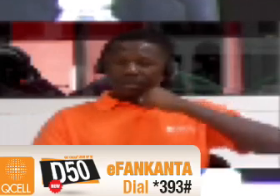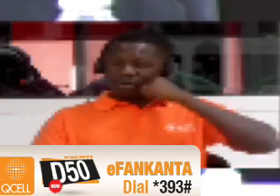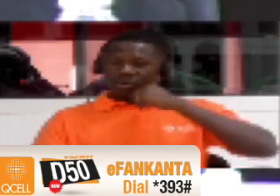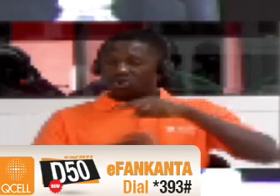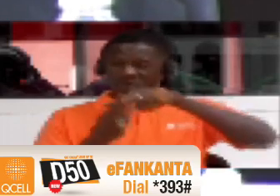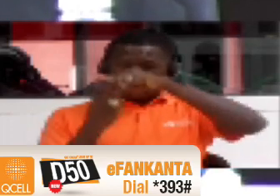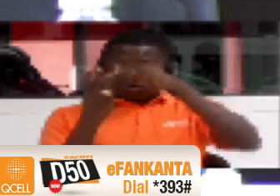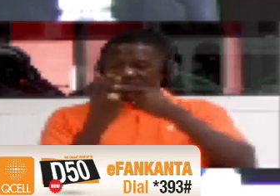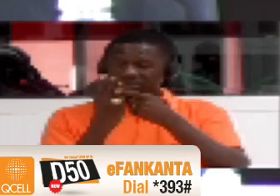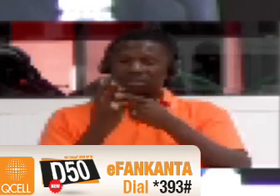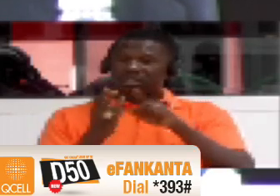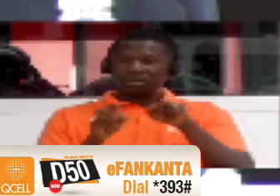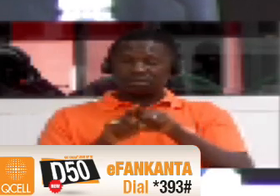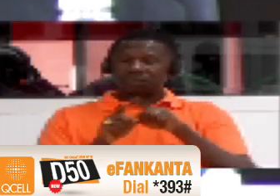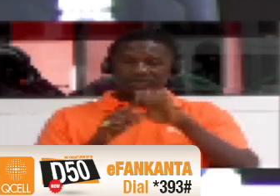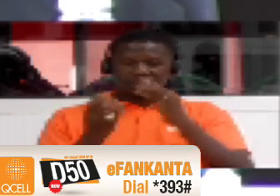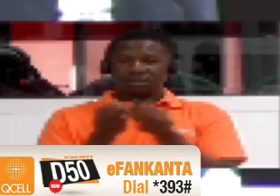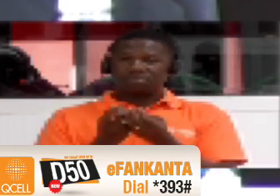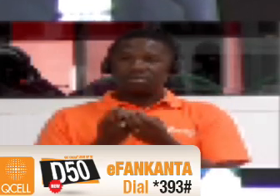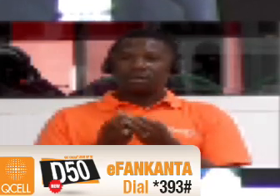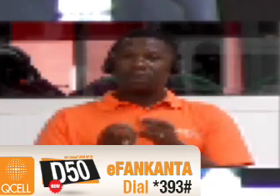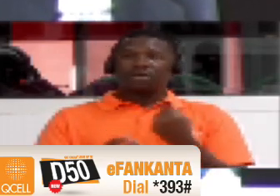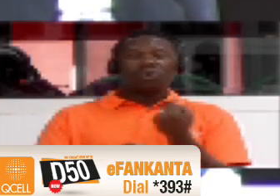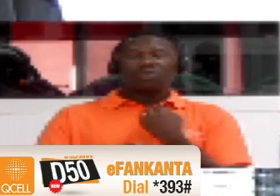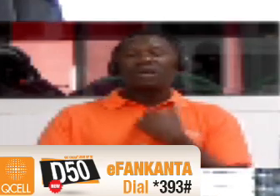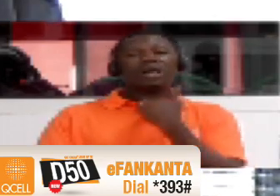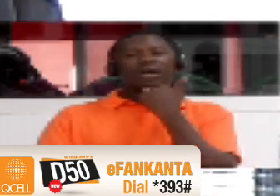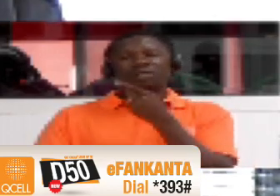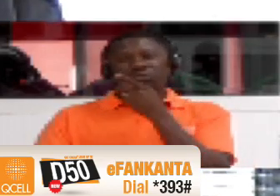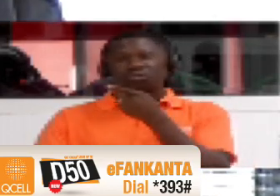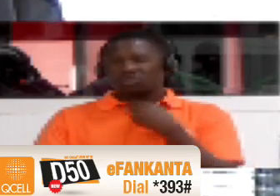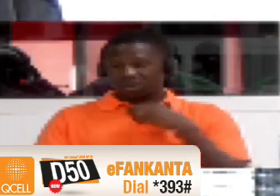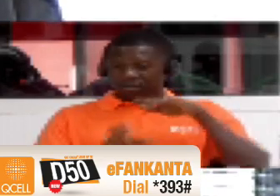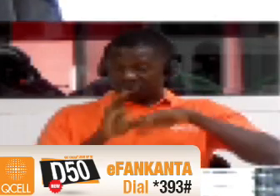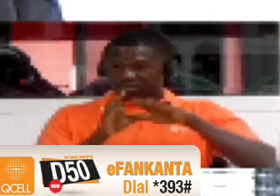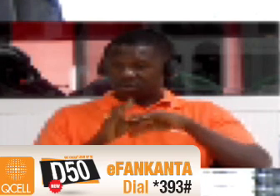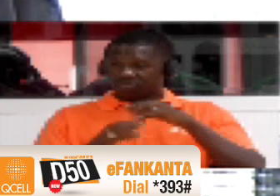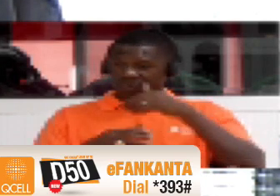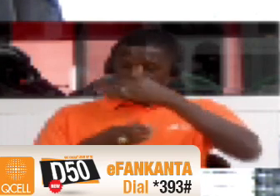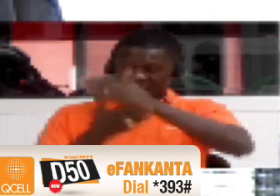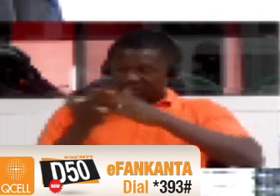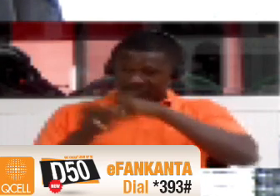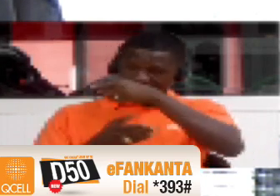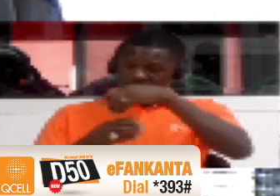asking whether or not you were a member of the junglers. You were part of that group.